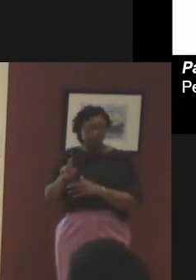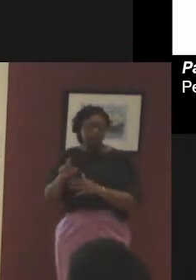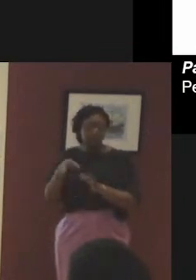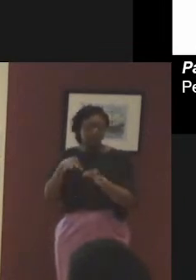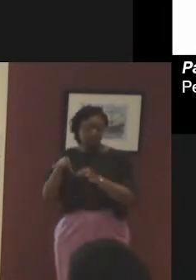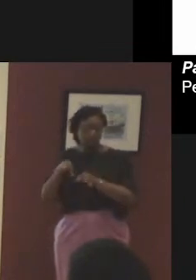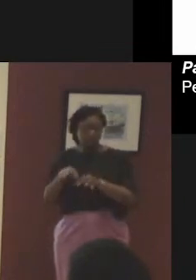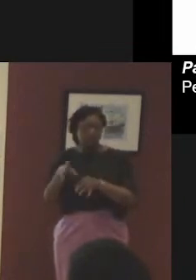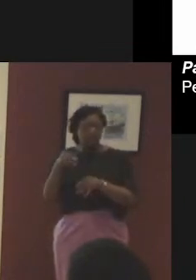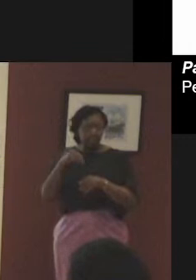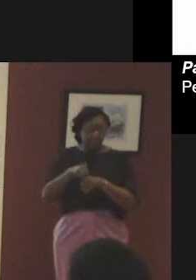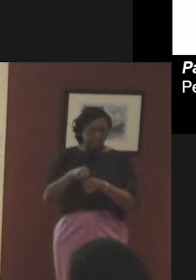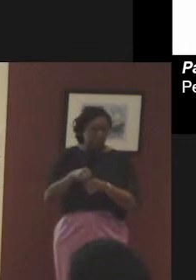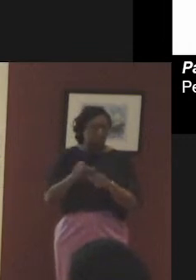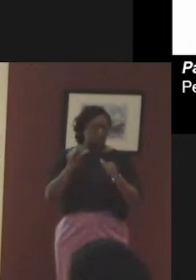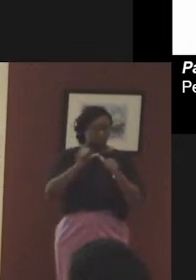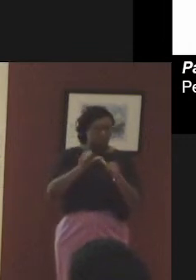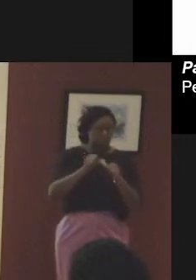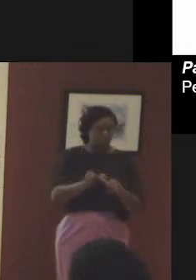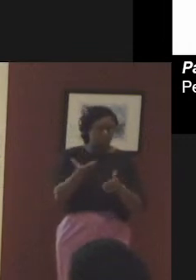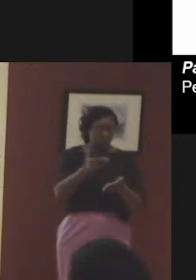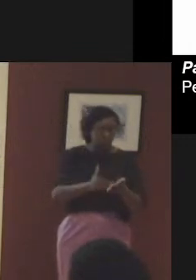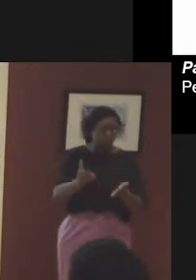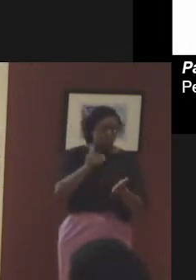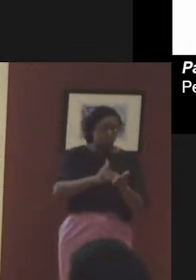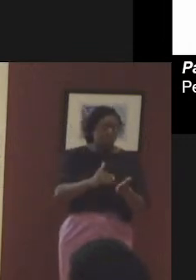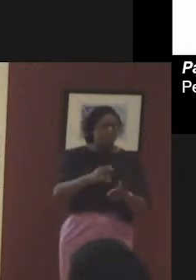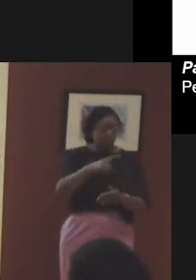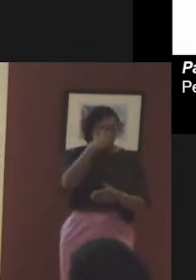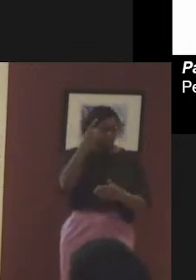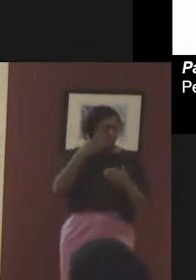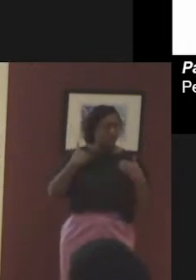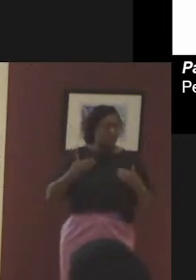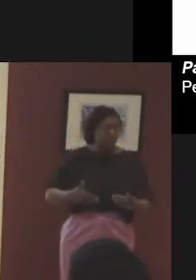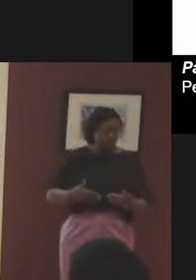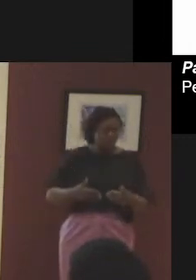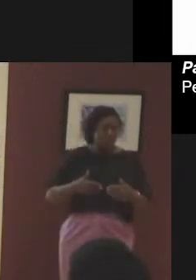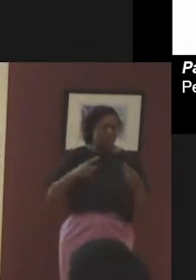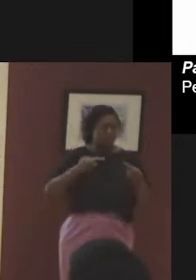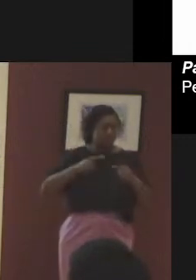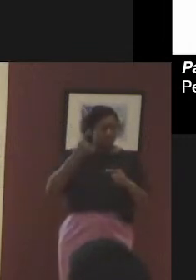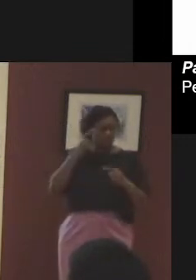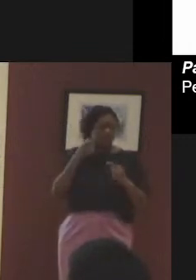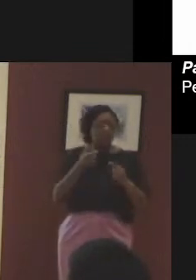constant mediated repetition of the Black body in pain for public consumption.